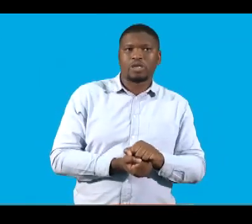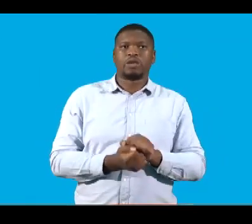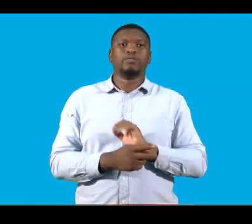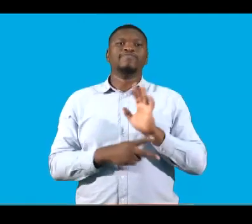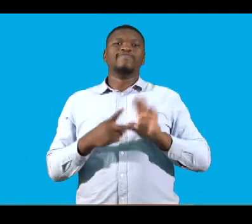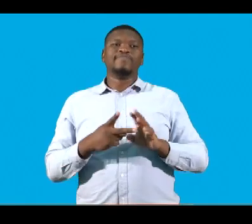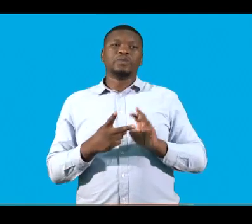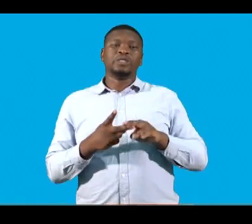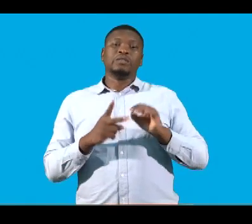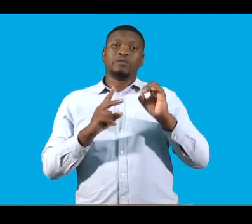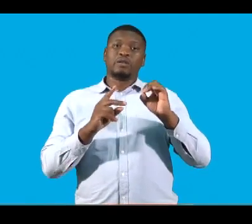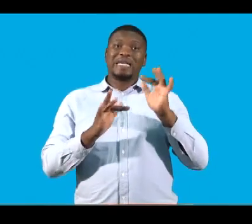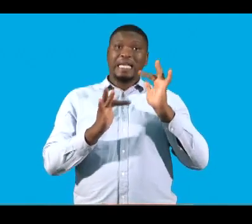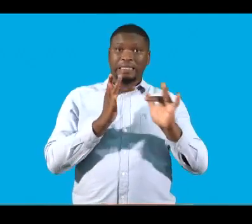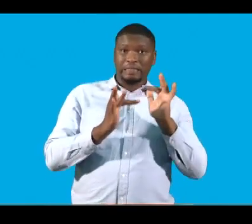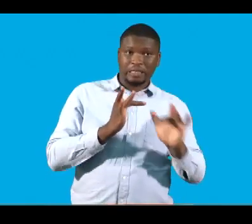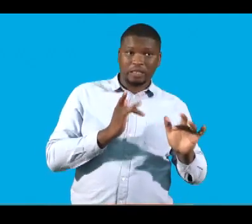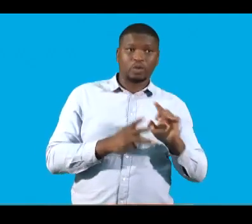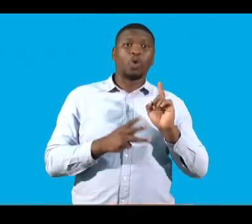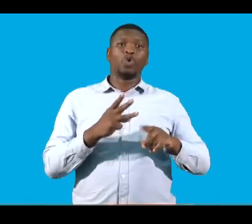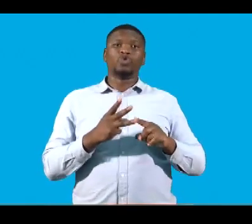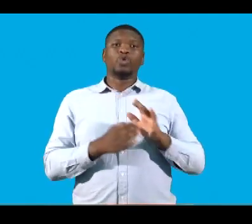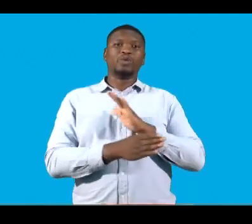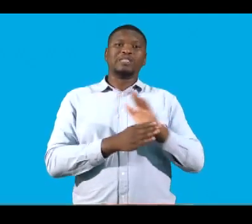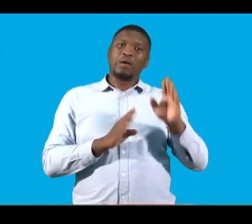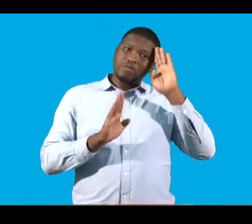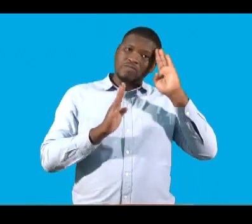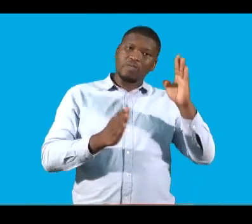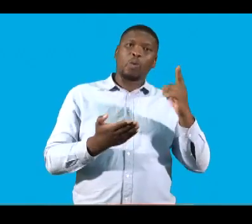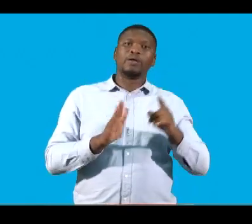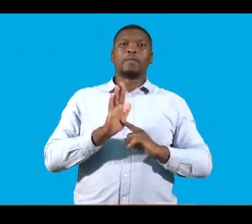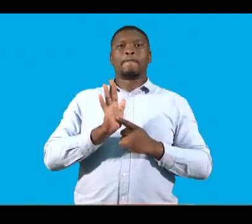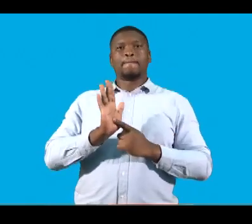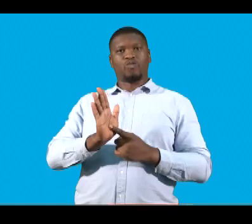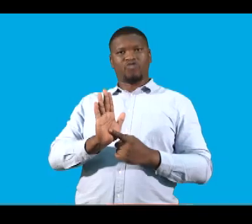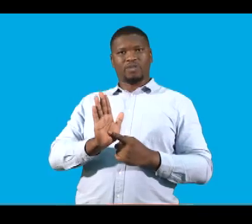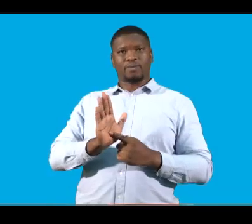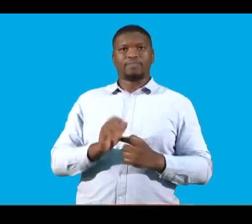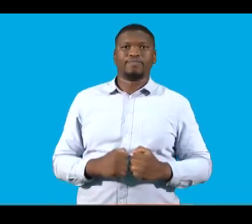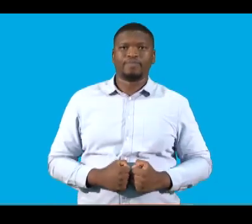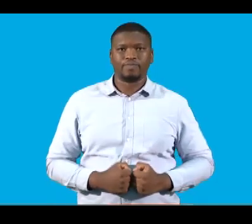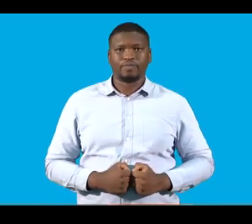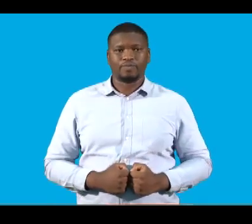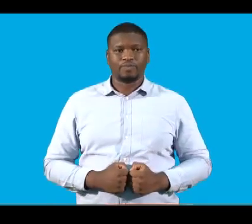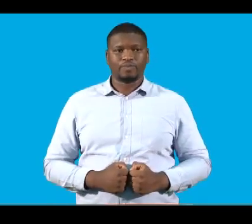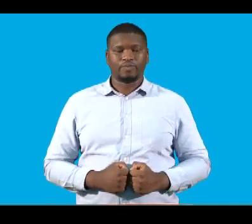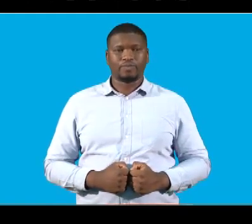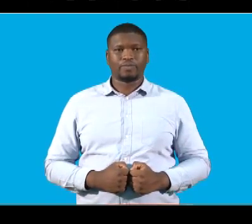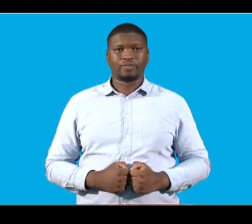Spark Notes and Wikipedia, and form versions of the texts.